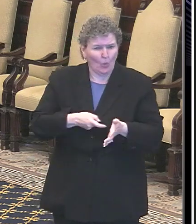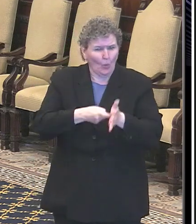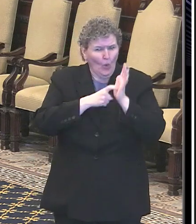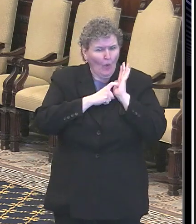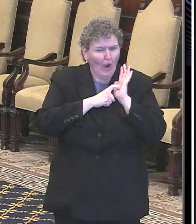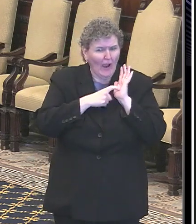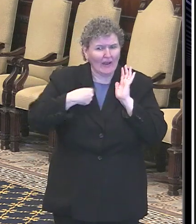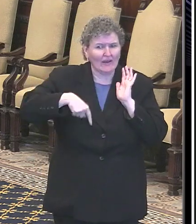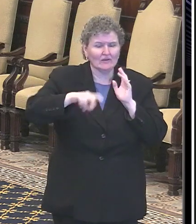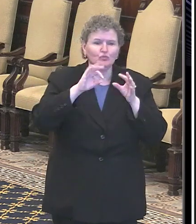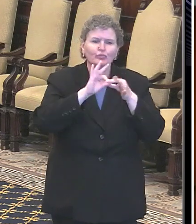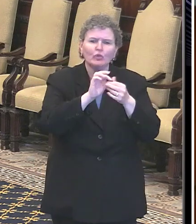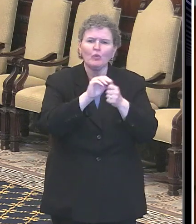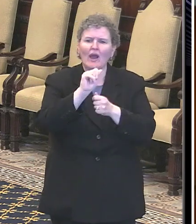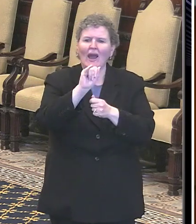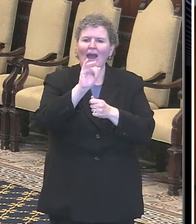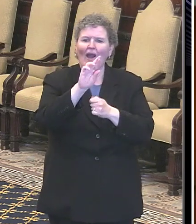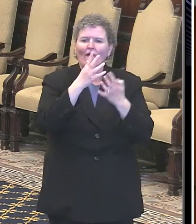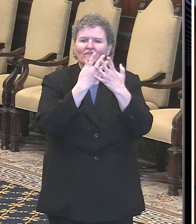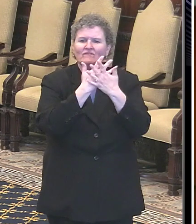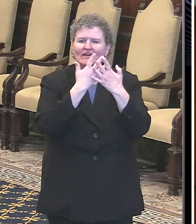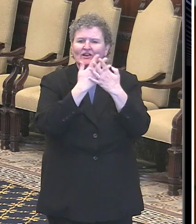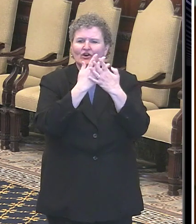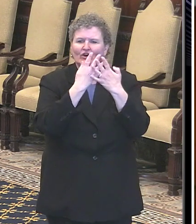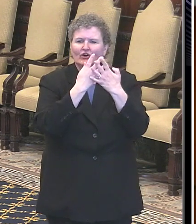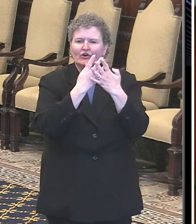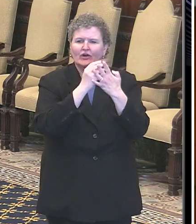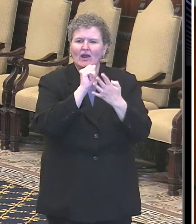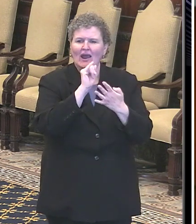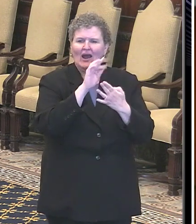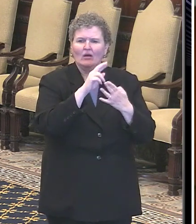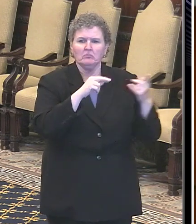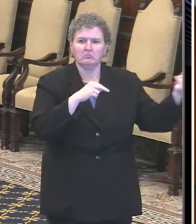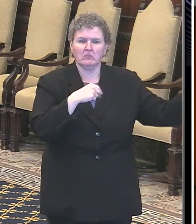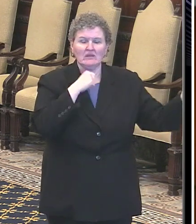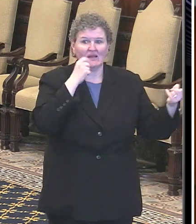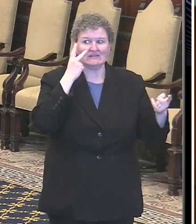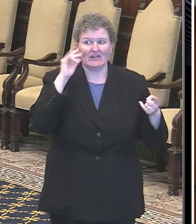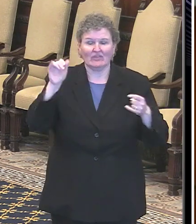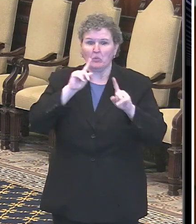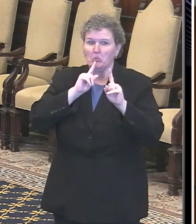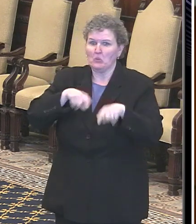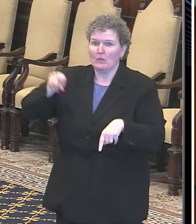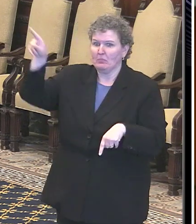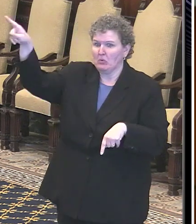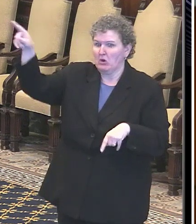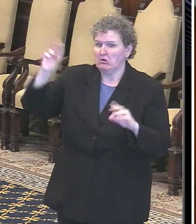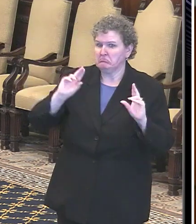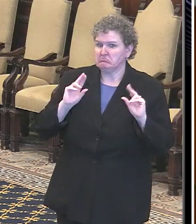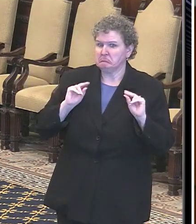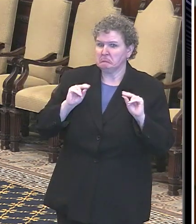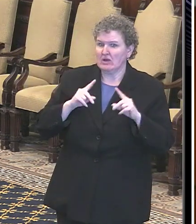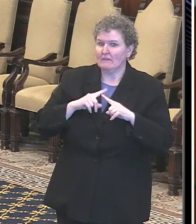filtration? So I did not see the report. It is felt that the majority of the transmission